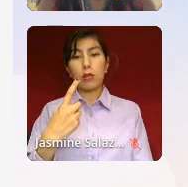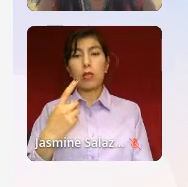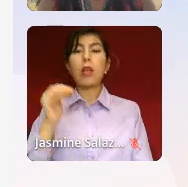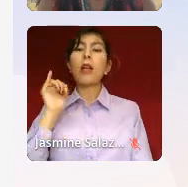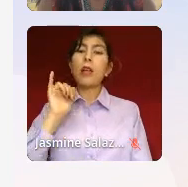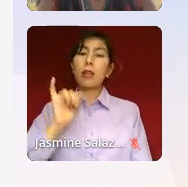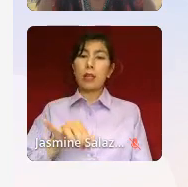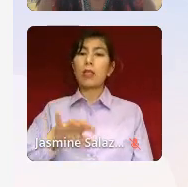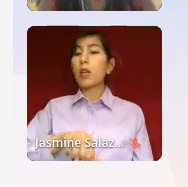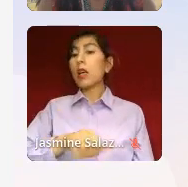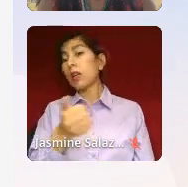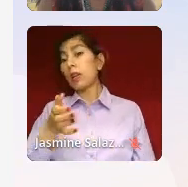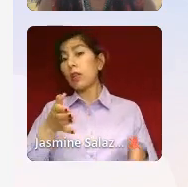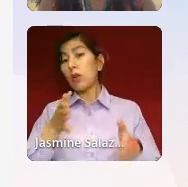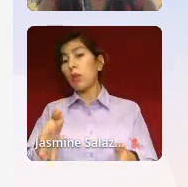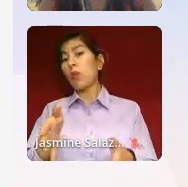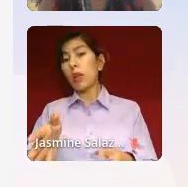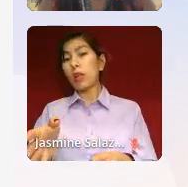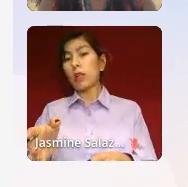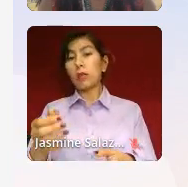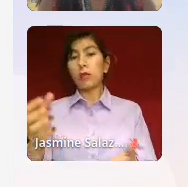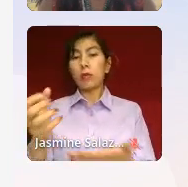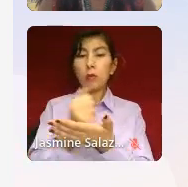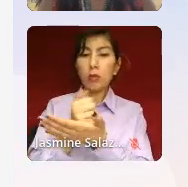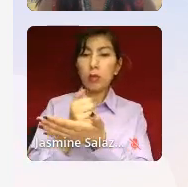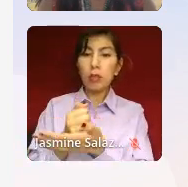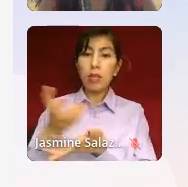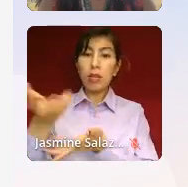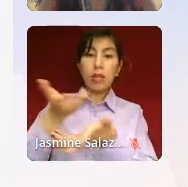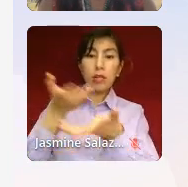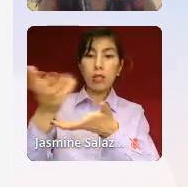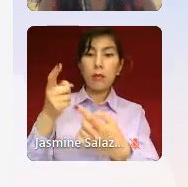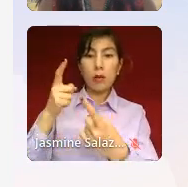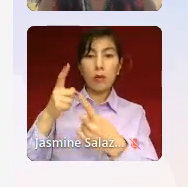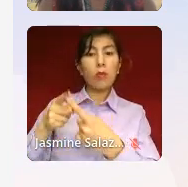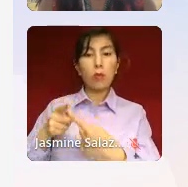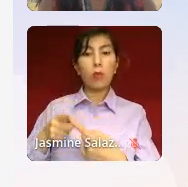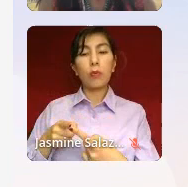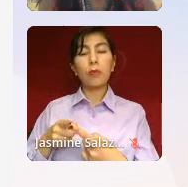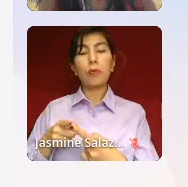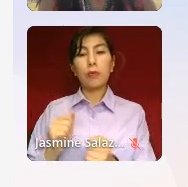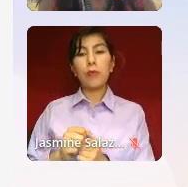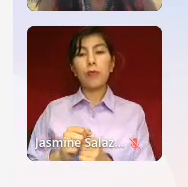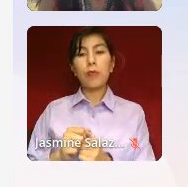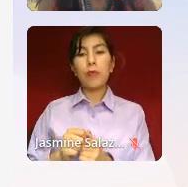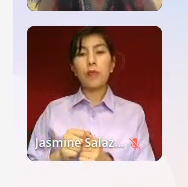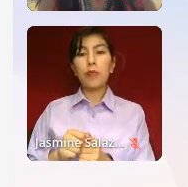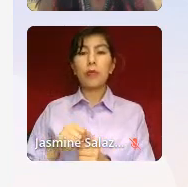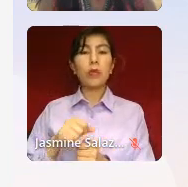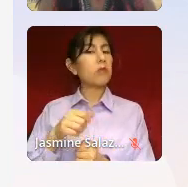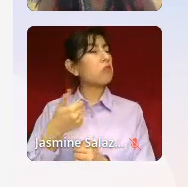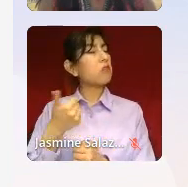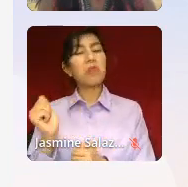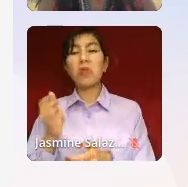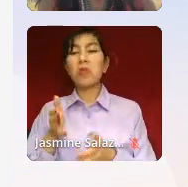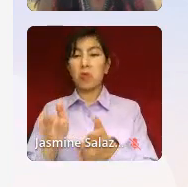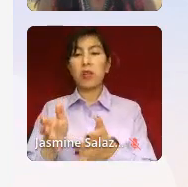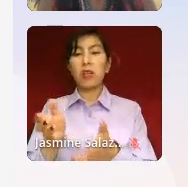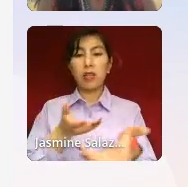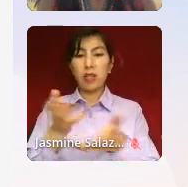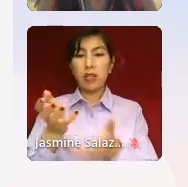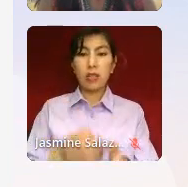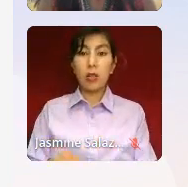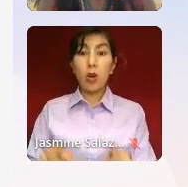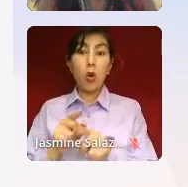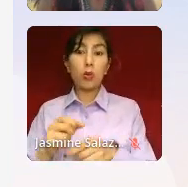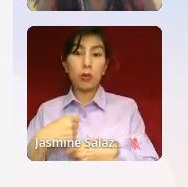to gain engagement points. So that's just another way to engage. There's also comments that you can